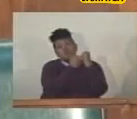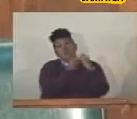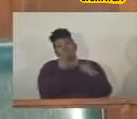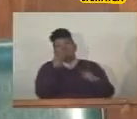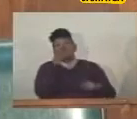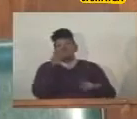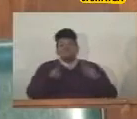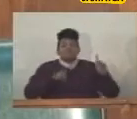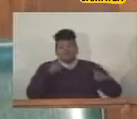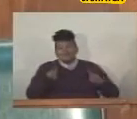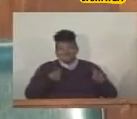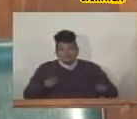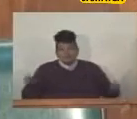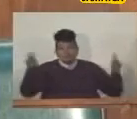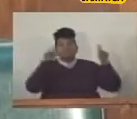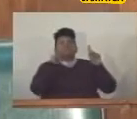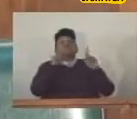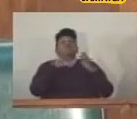the people,